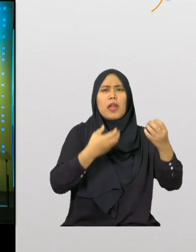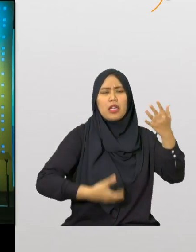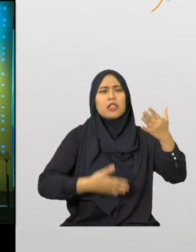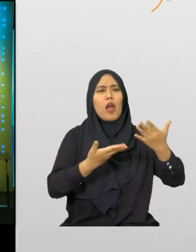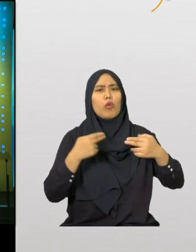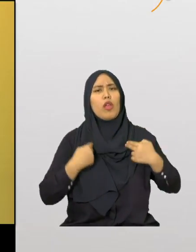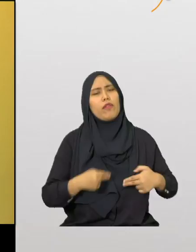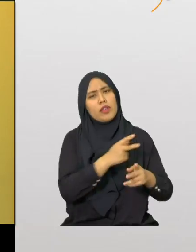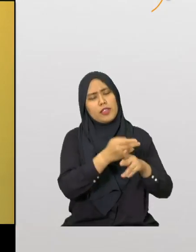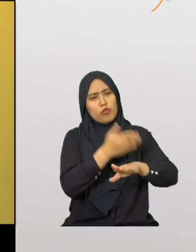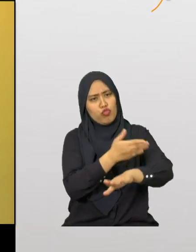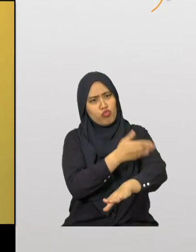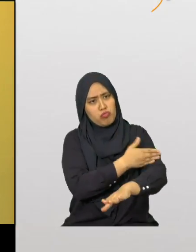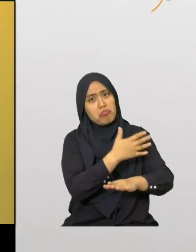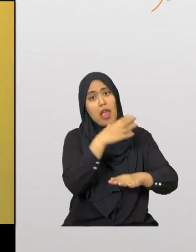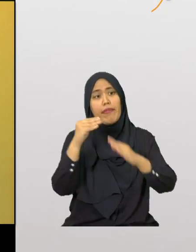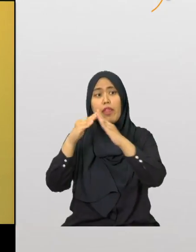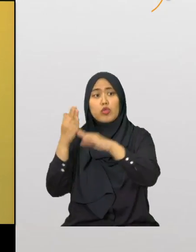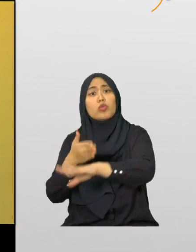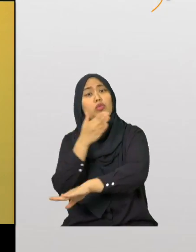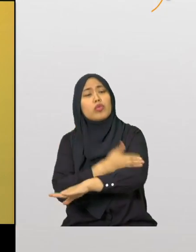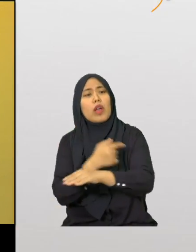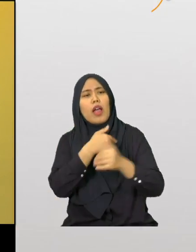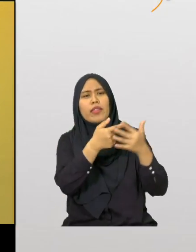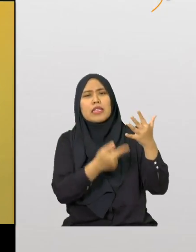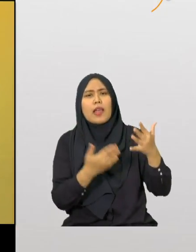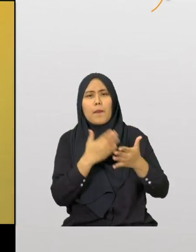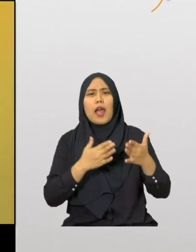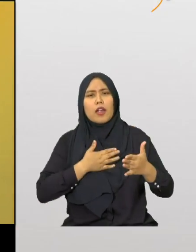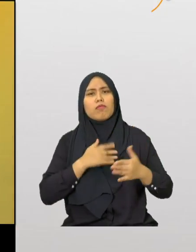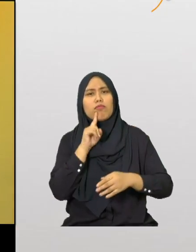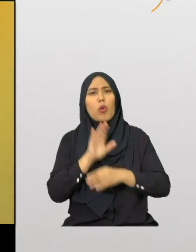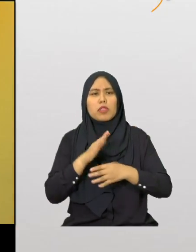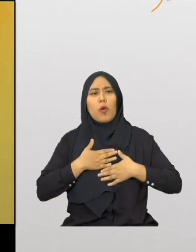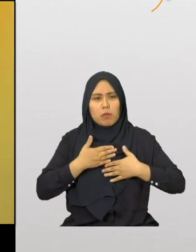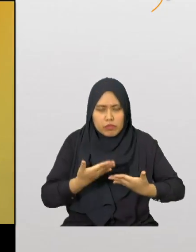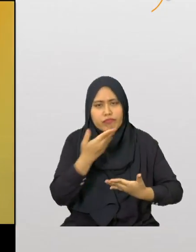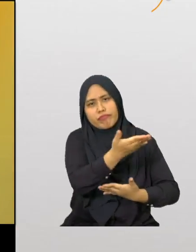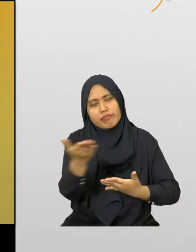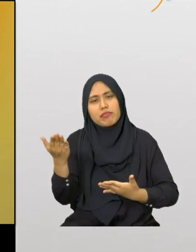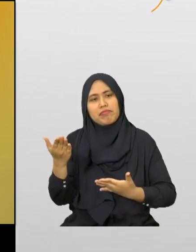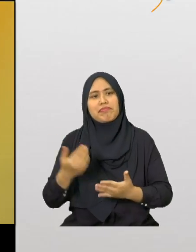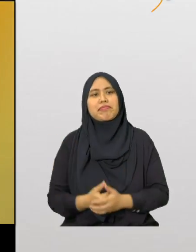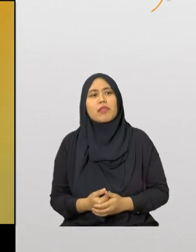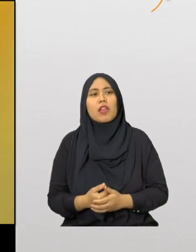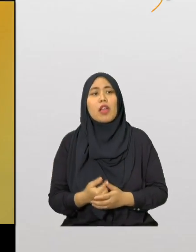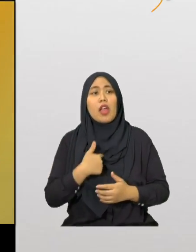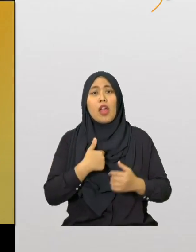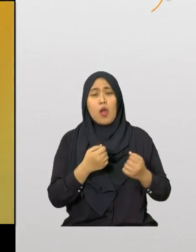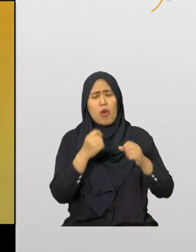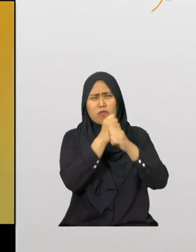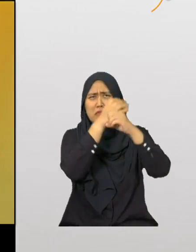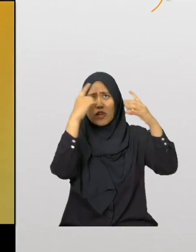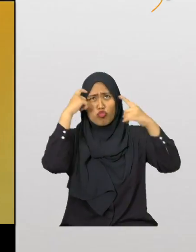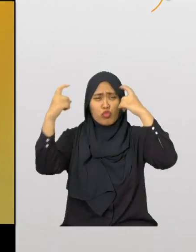are fundamental commitments by my government to you. They are ambitious endeavors and will require large